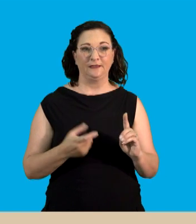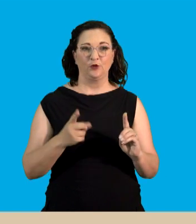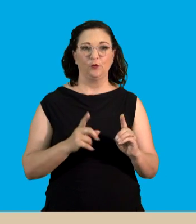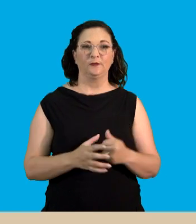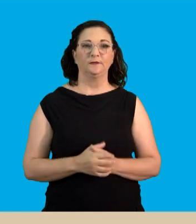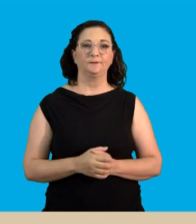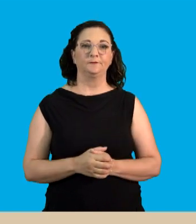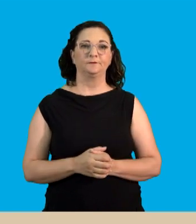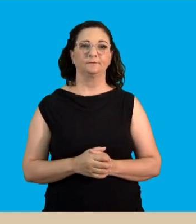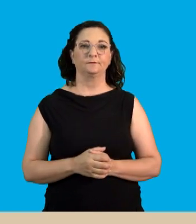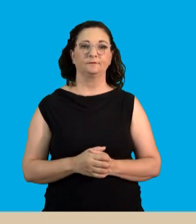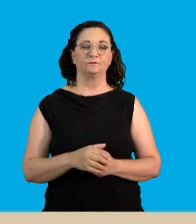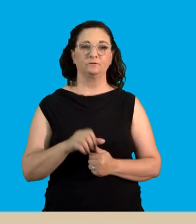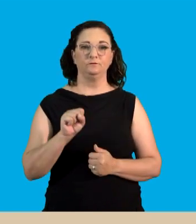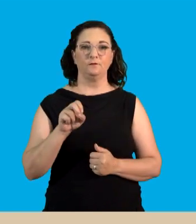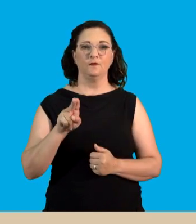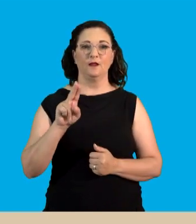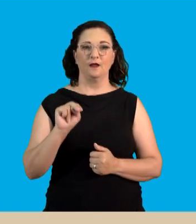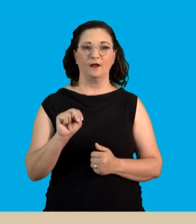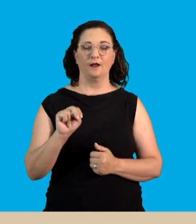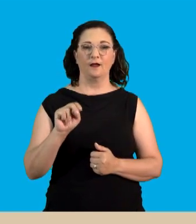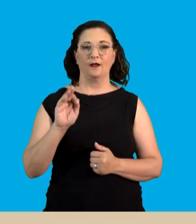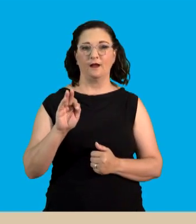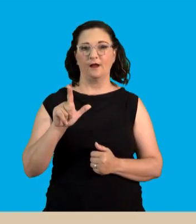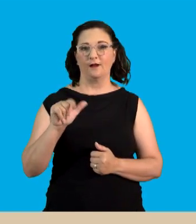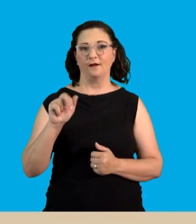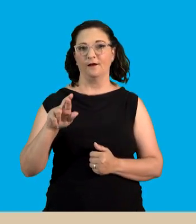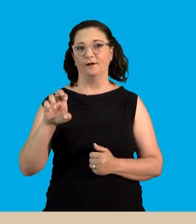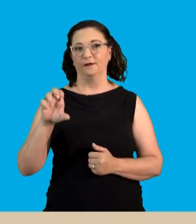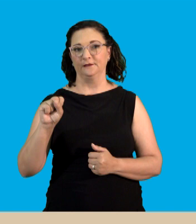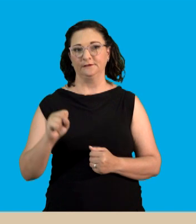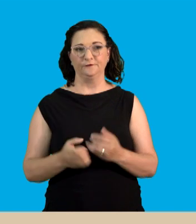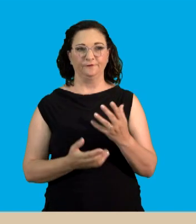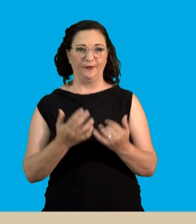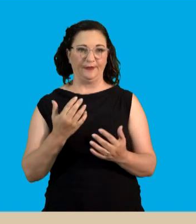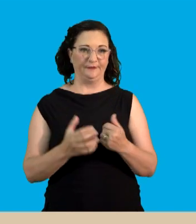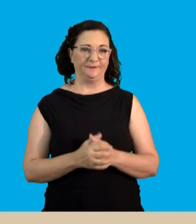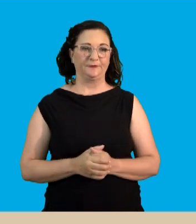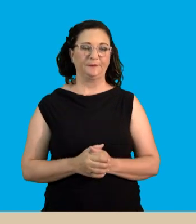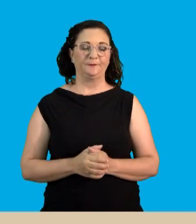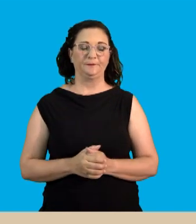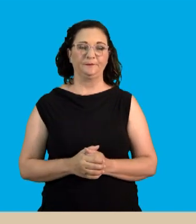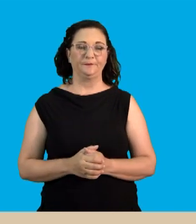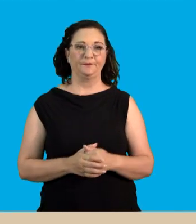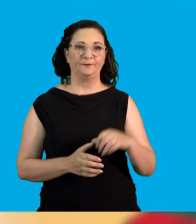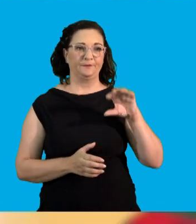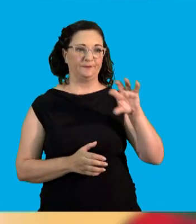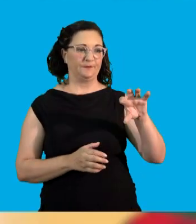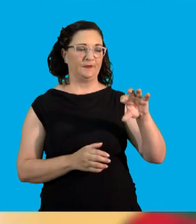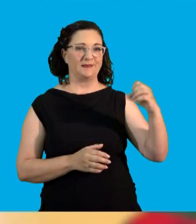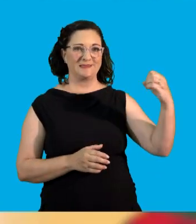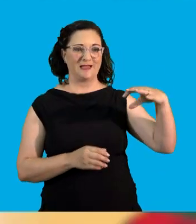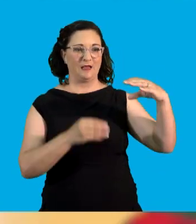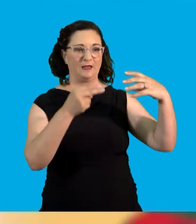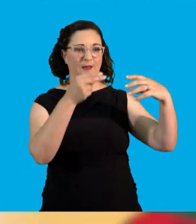our sun flares. Okay. Now that we have labeled the structure